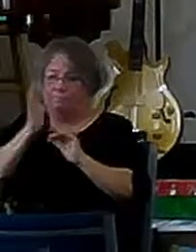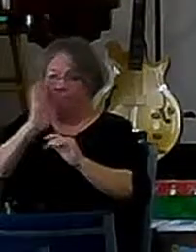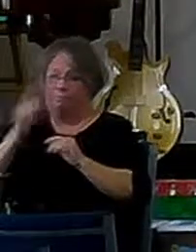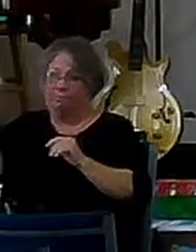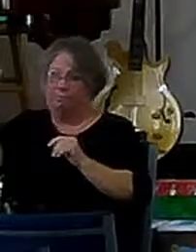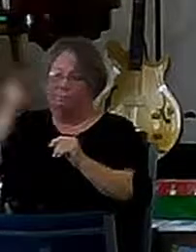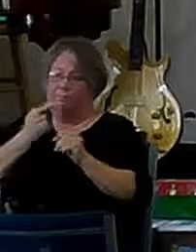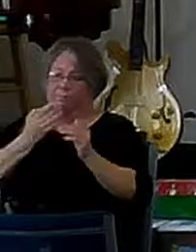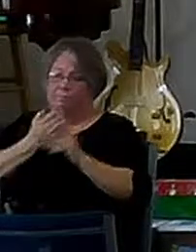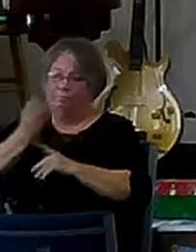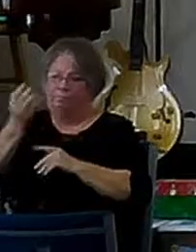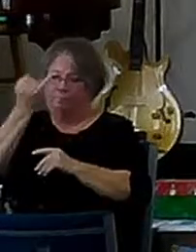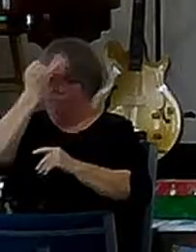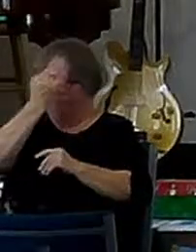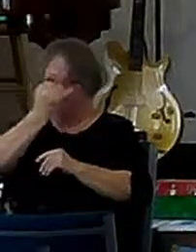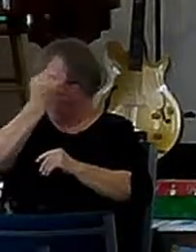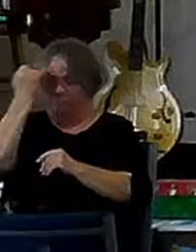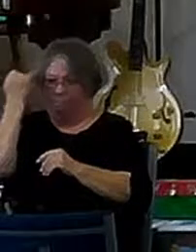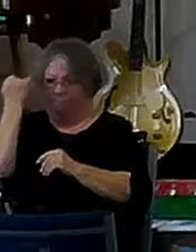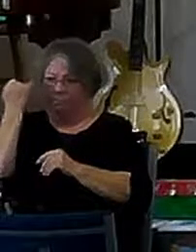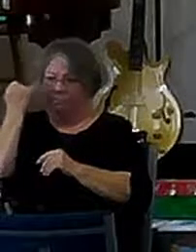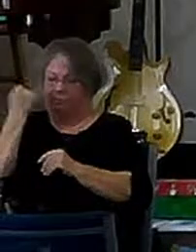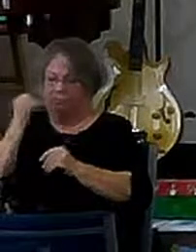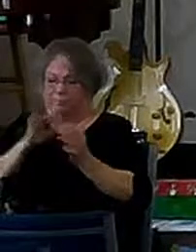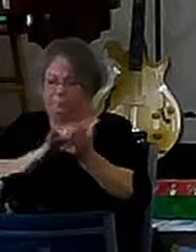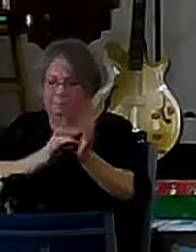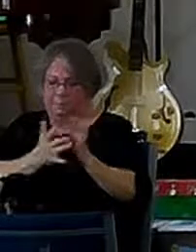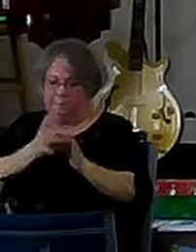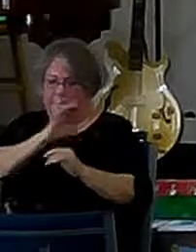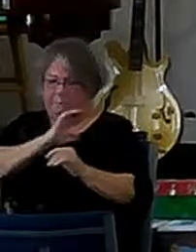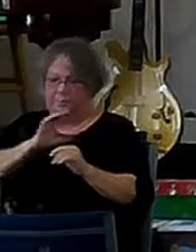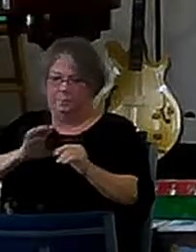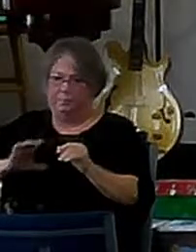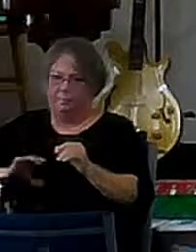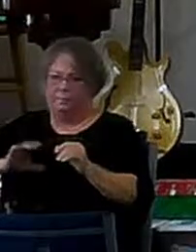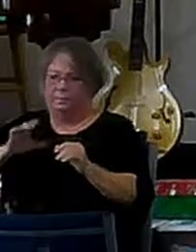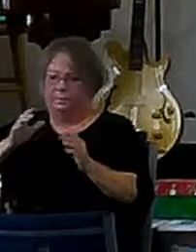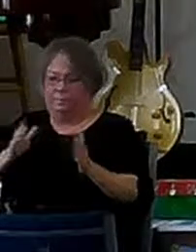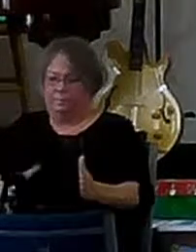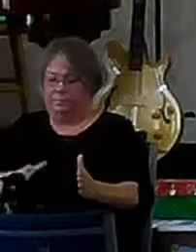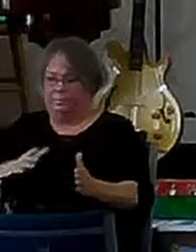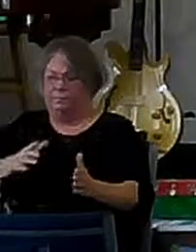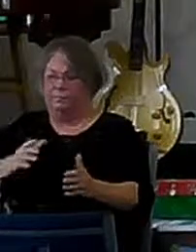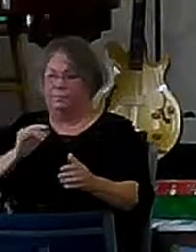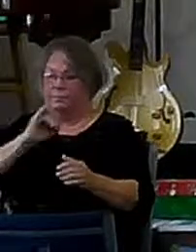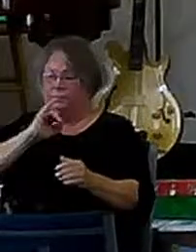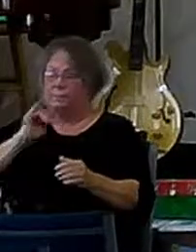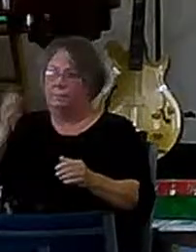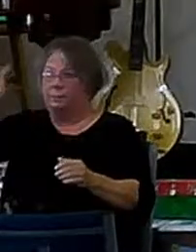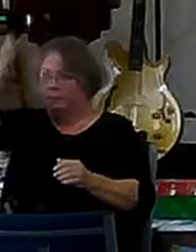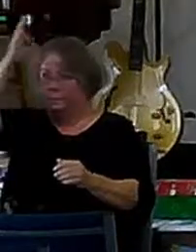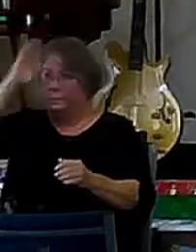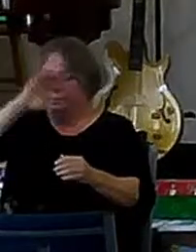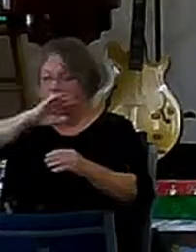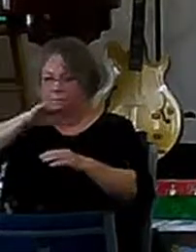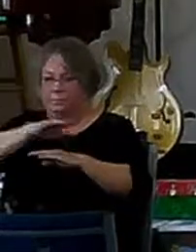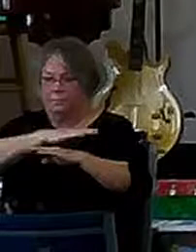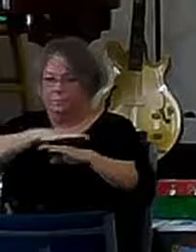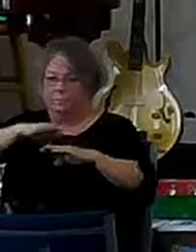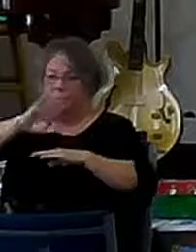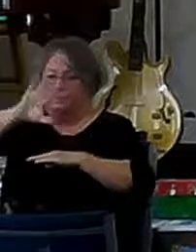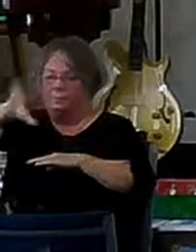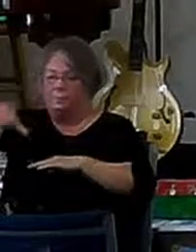Christ? Paul answers this way, Jesus Christ, who is God over